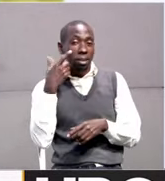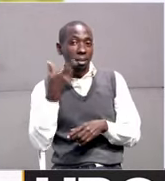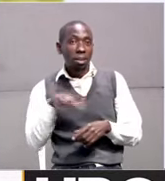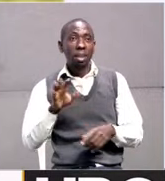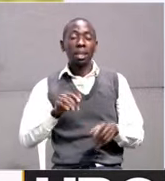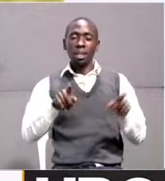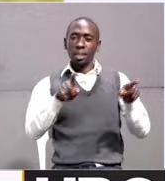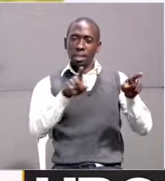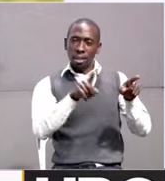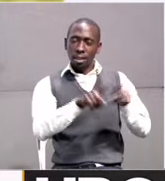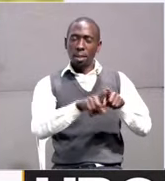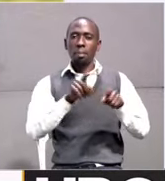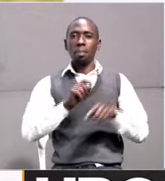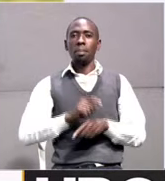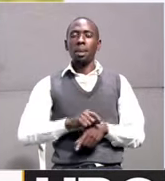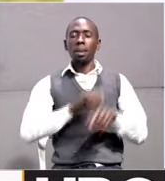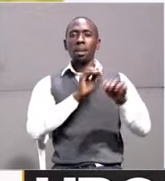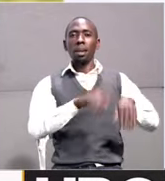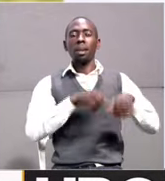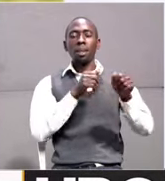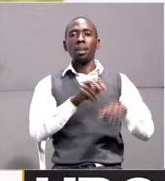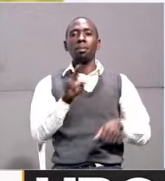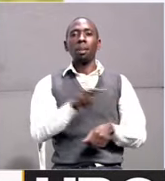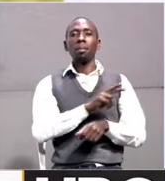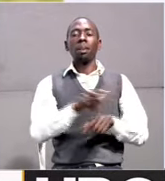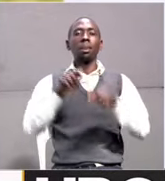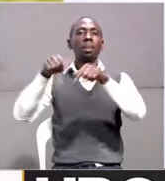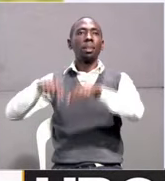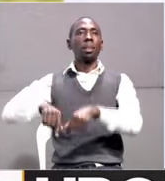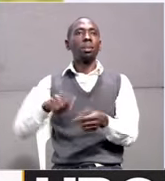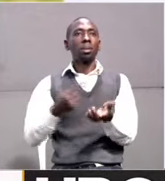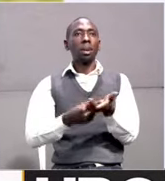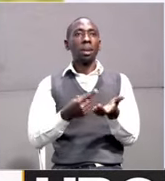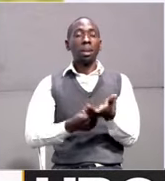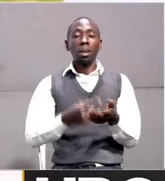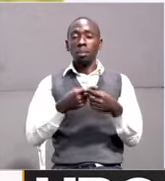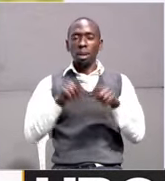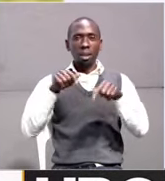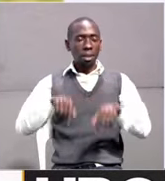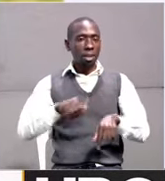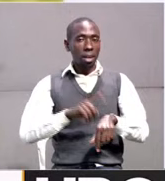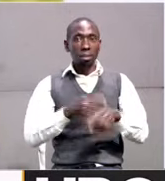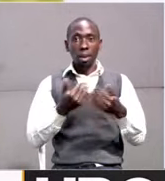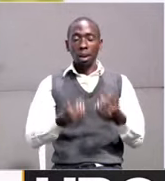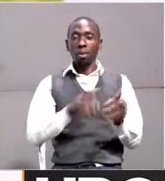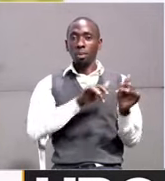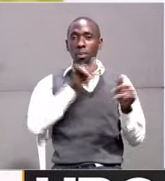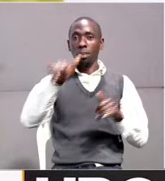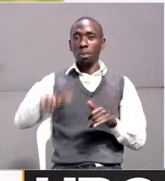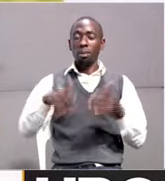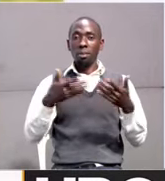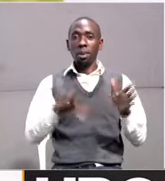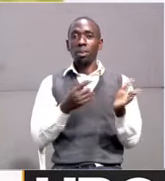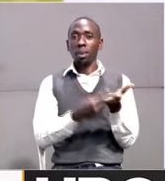the same gardens like now he found this. He was, by this time he was in Uganda now.